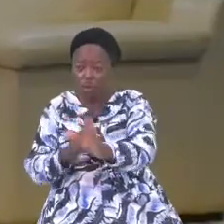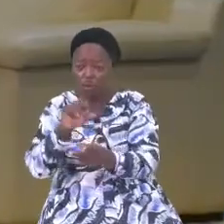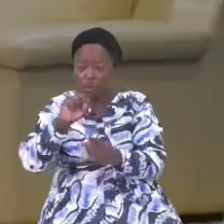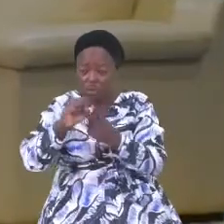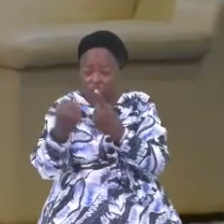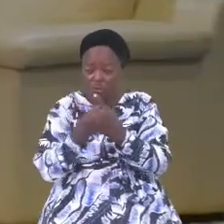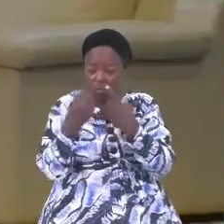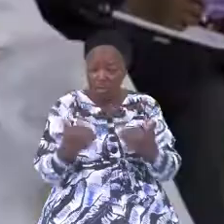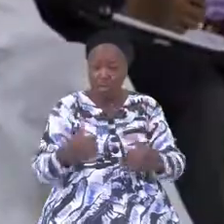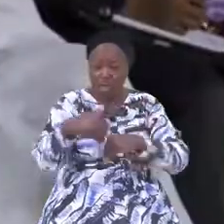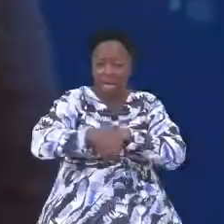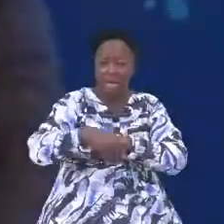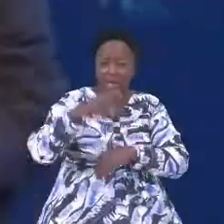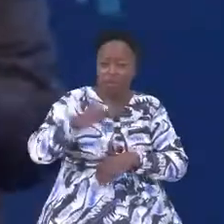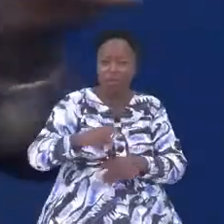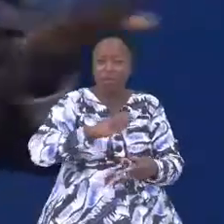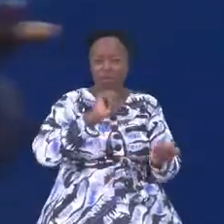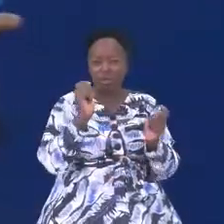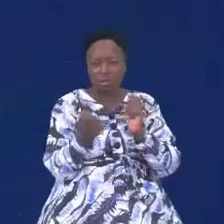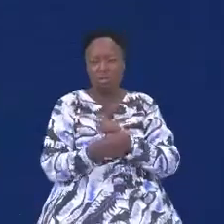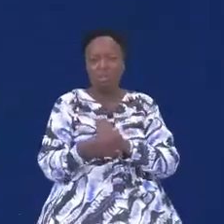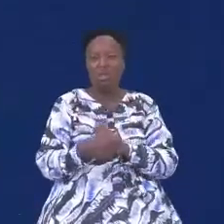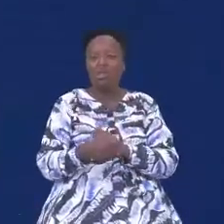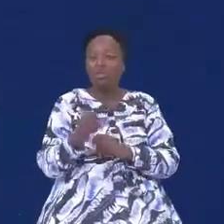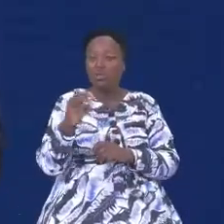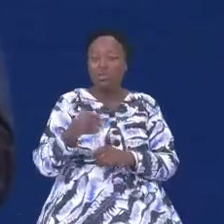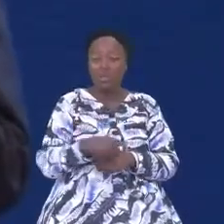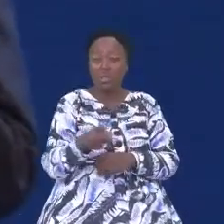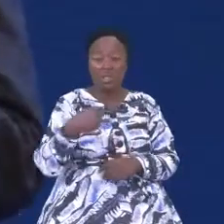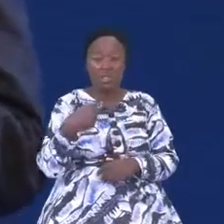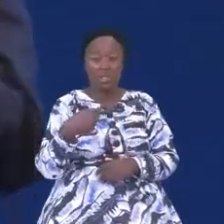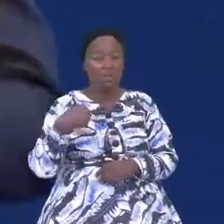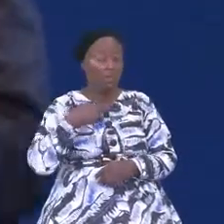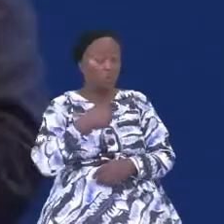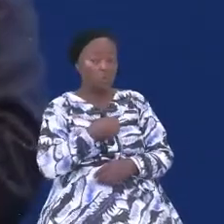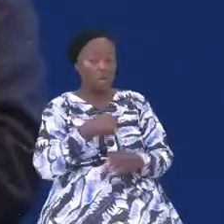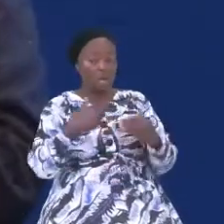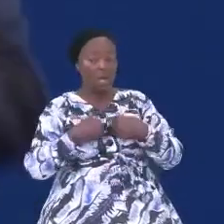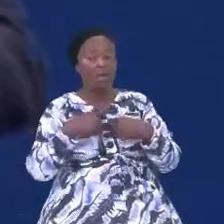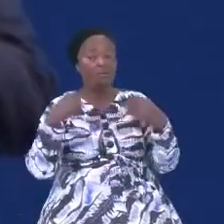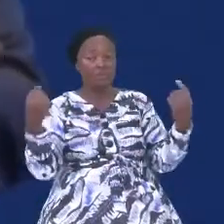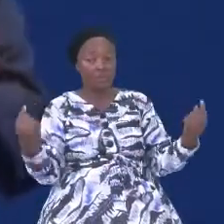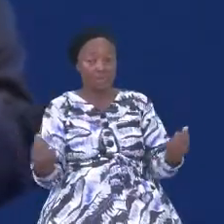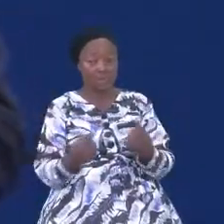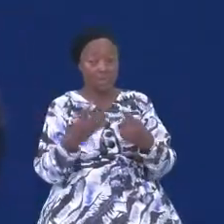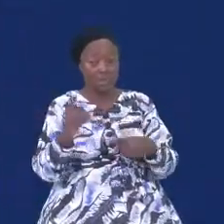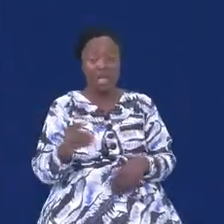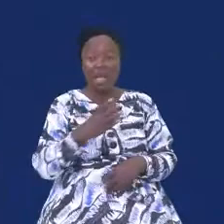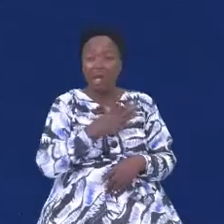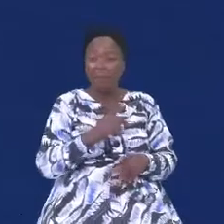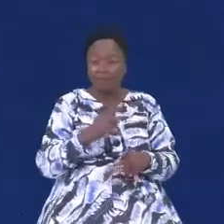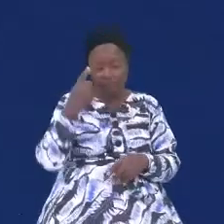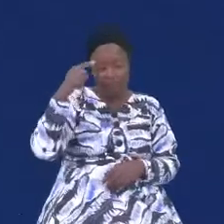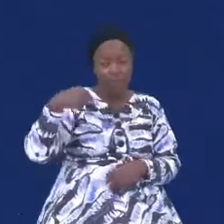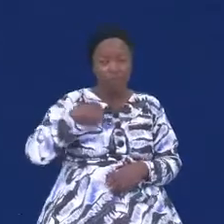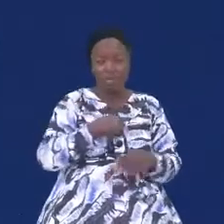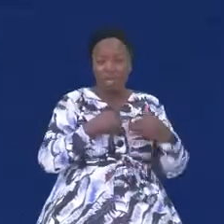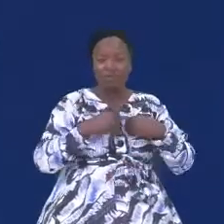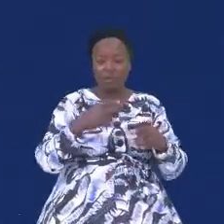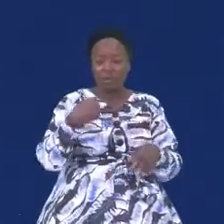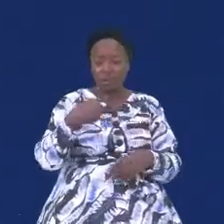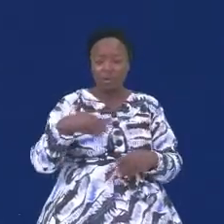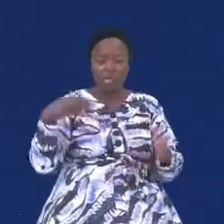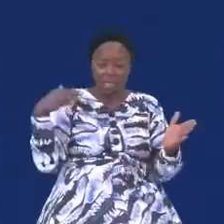tonight will change. So, they said, we have seen. For we have spoken against